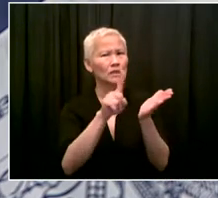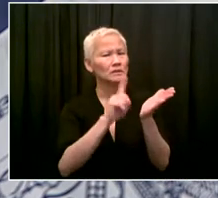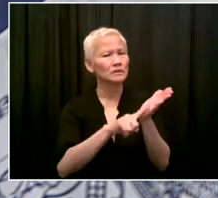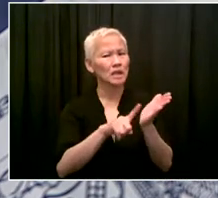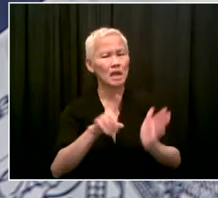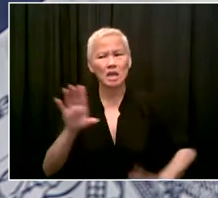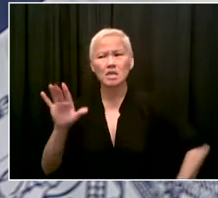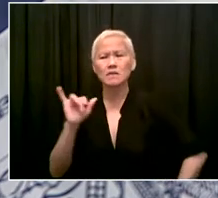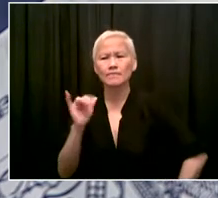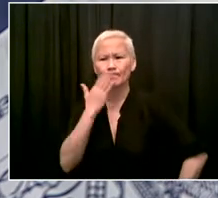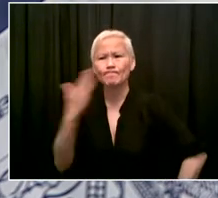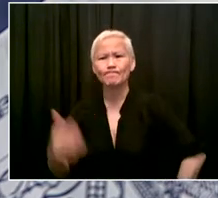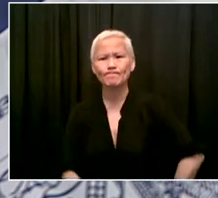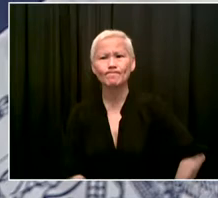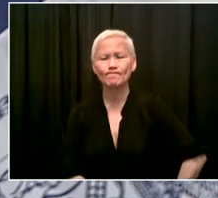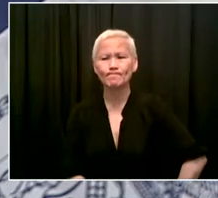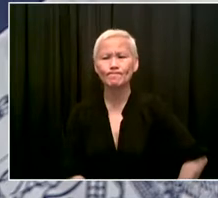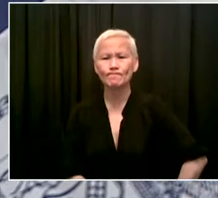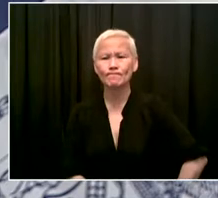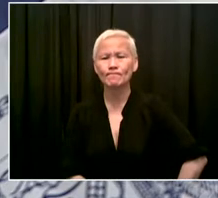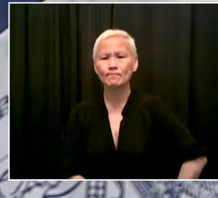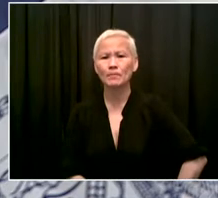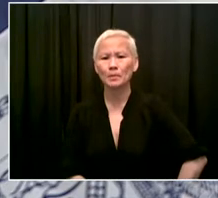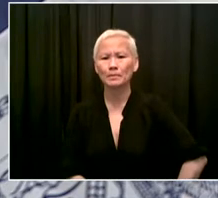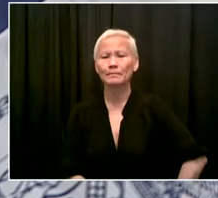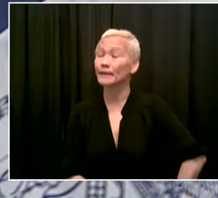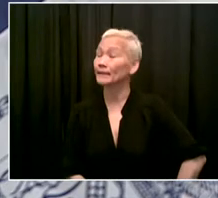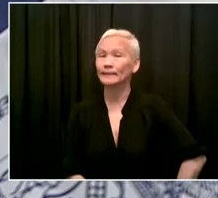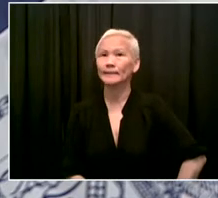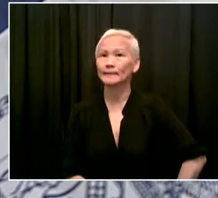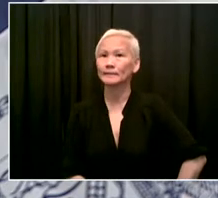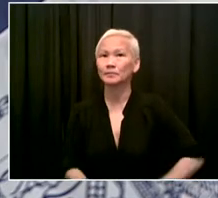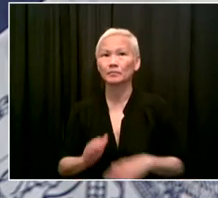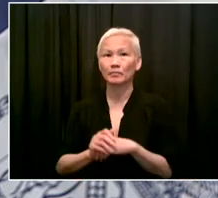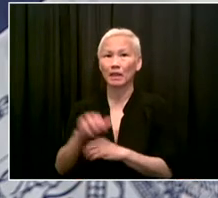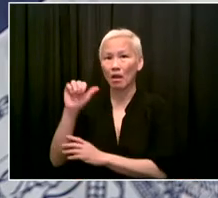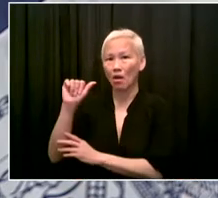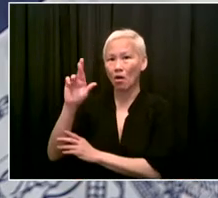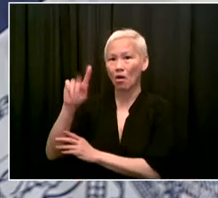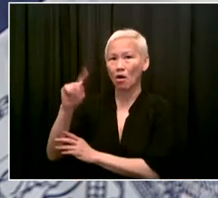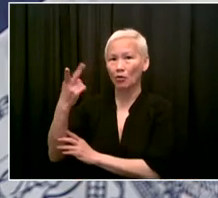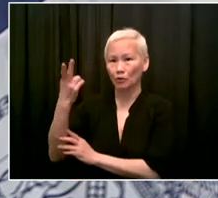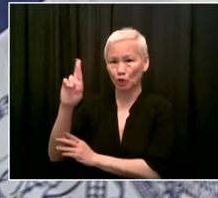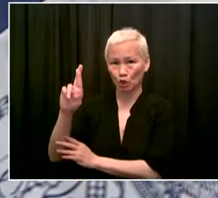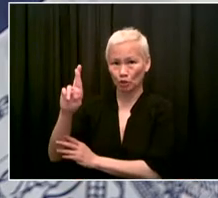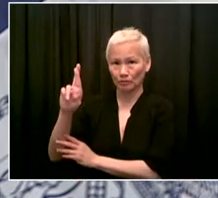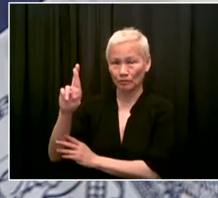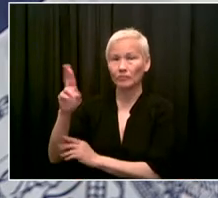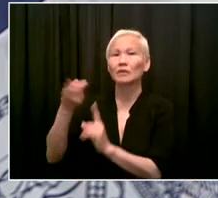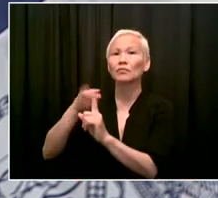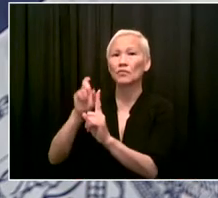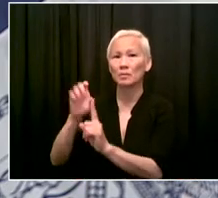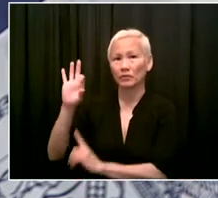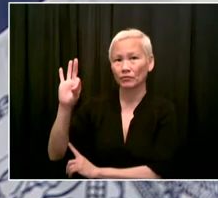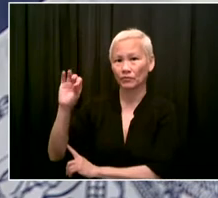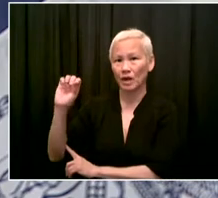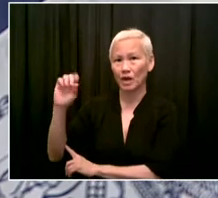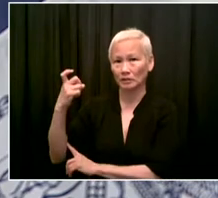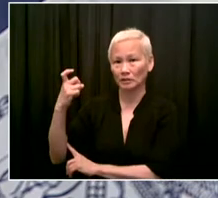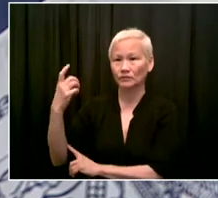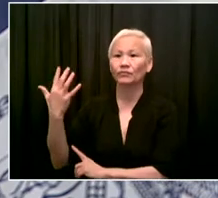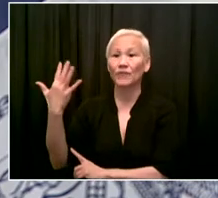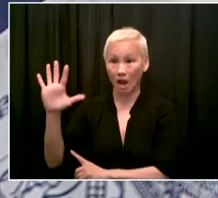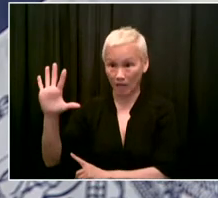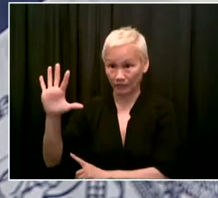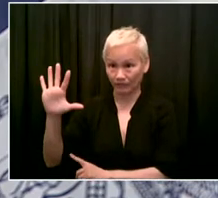option. The next is Arthur Chien from Fox 5. Good morning, Mayor. How are you? I'm doing great,